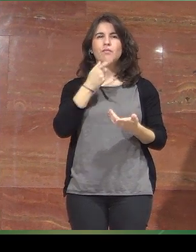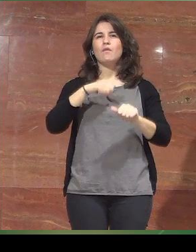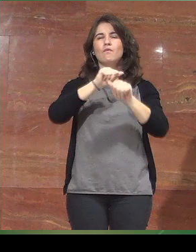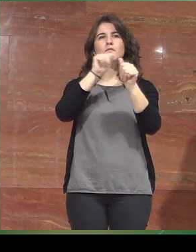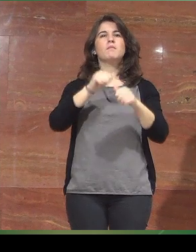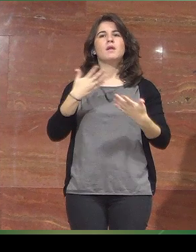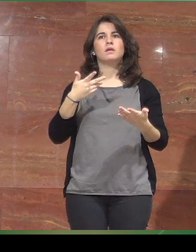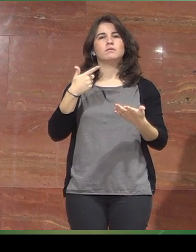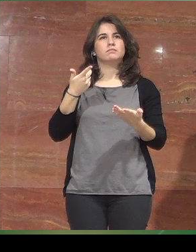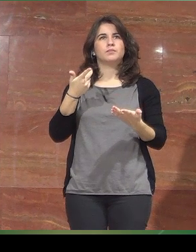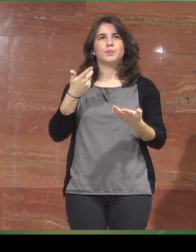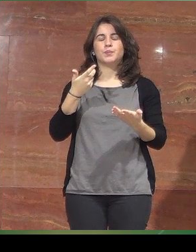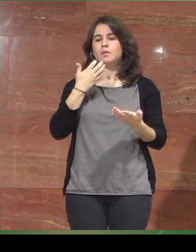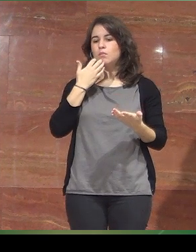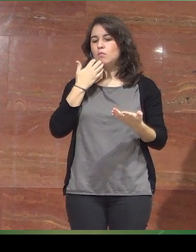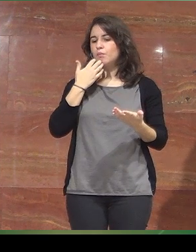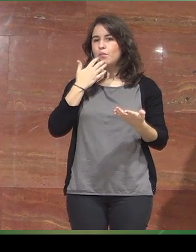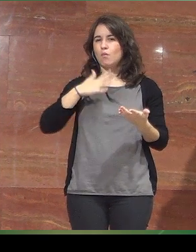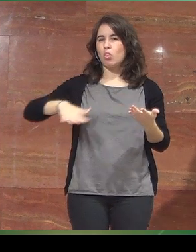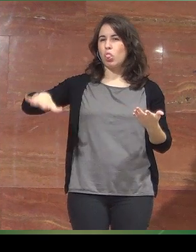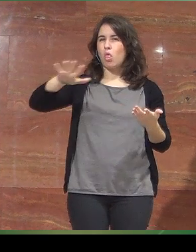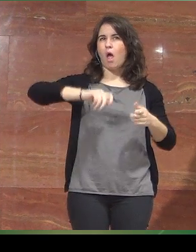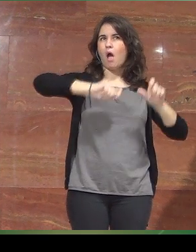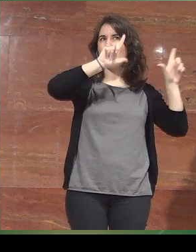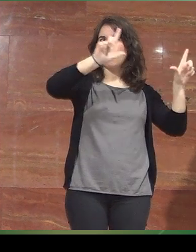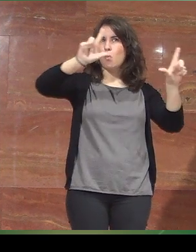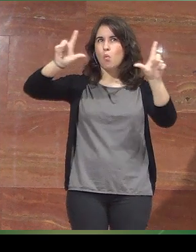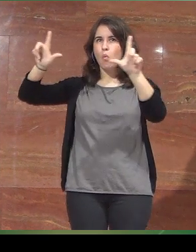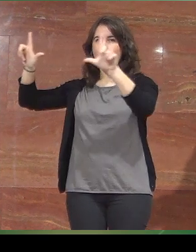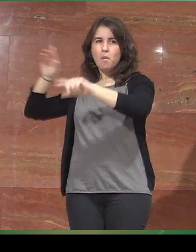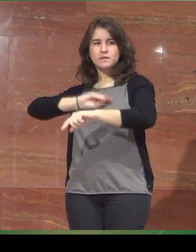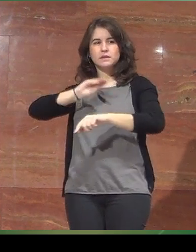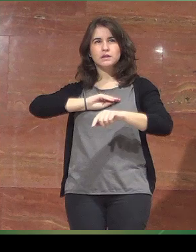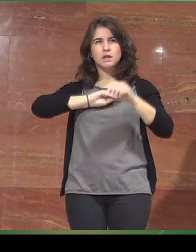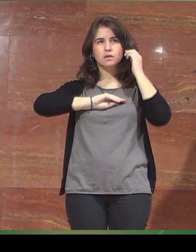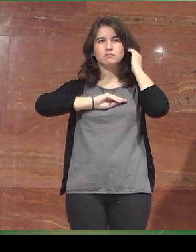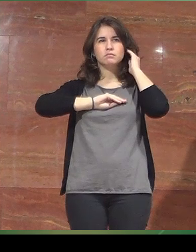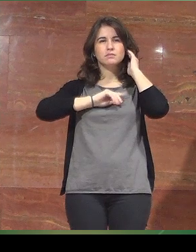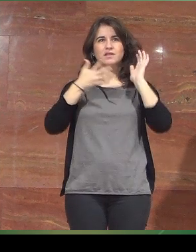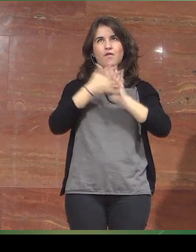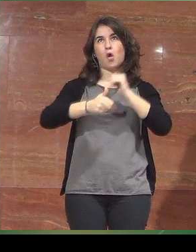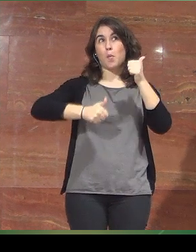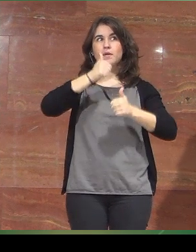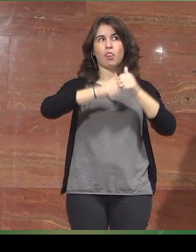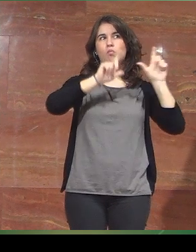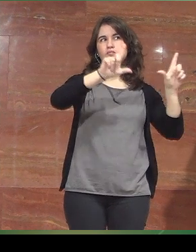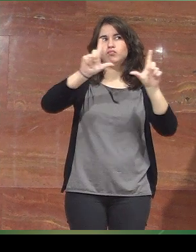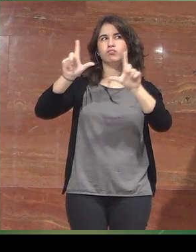visual competition, the signs would still be able to say, yes, I'm over here.